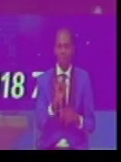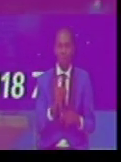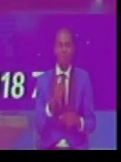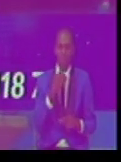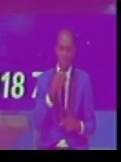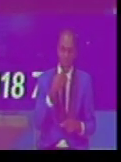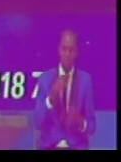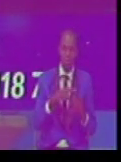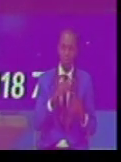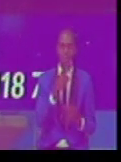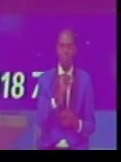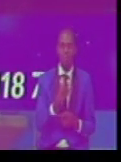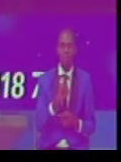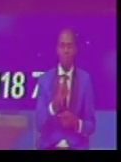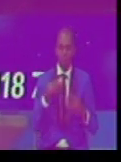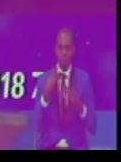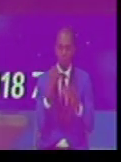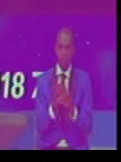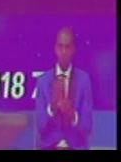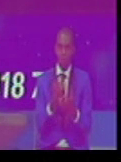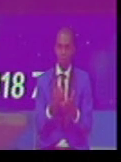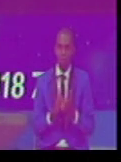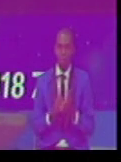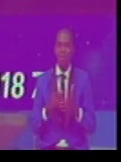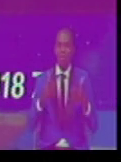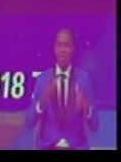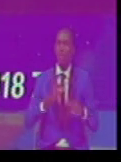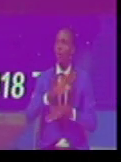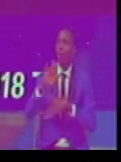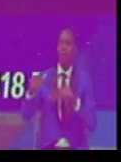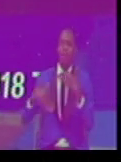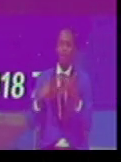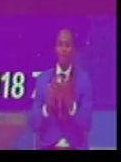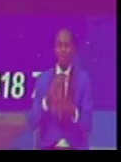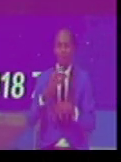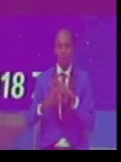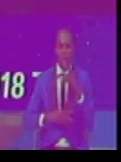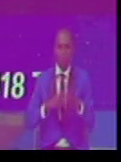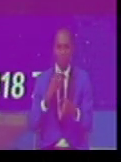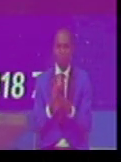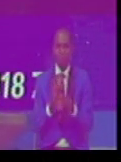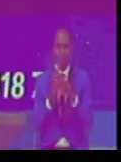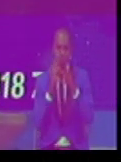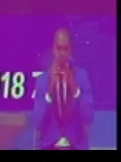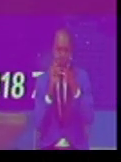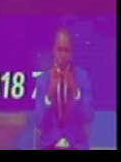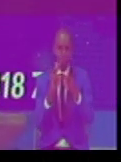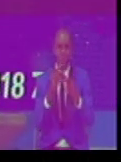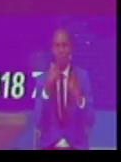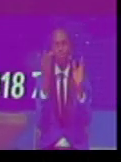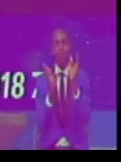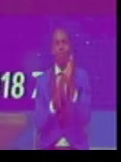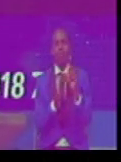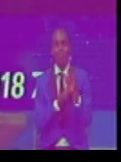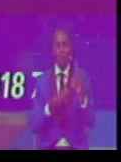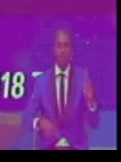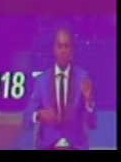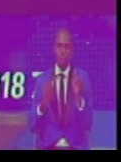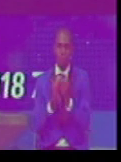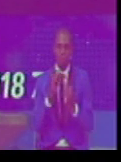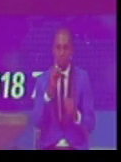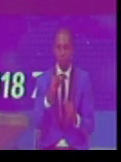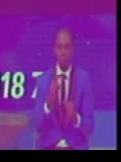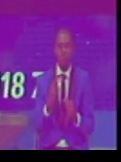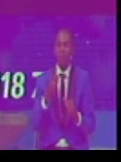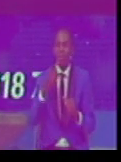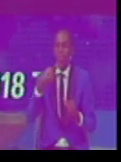of testifying to the glory of God. You must tell the whole world the miracle, the great